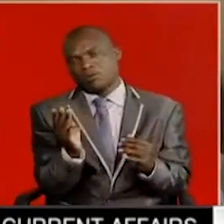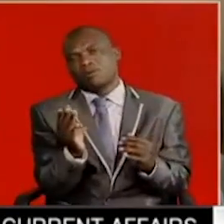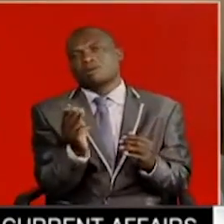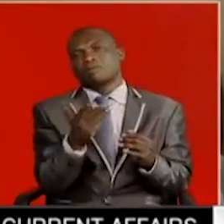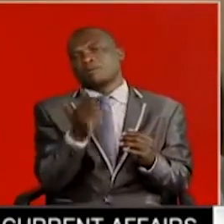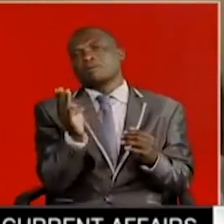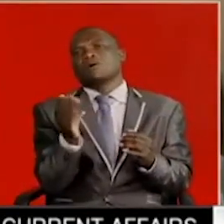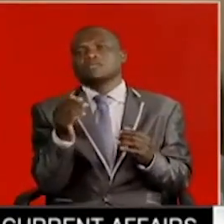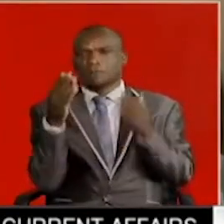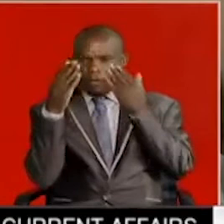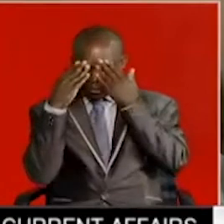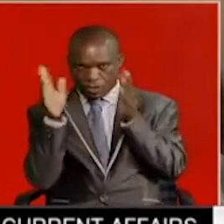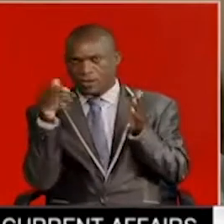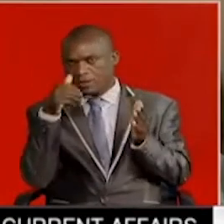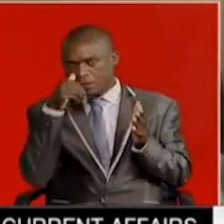vaccine.